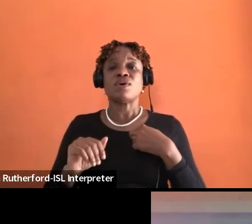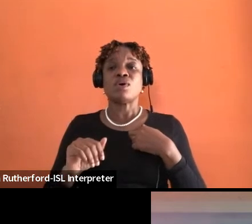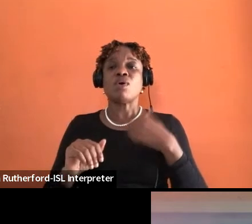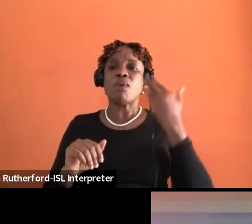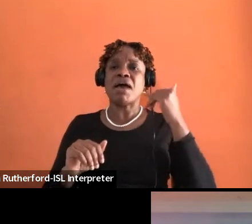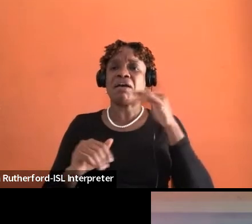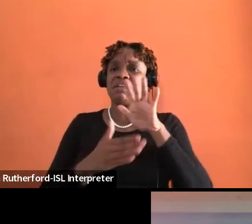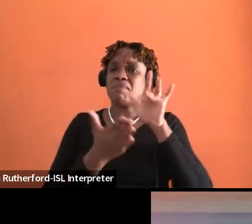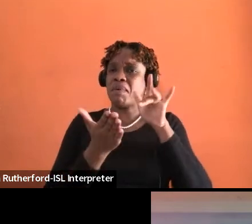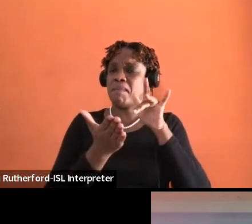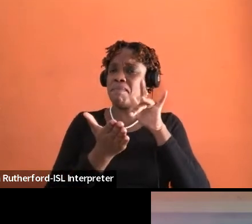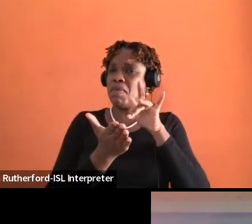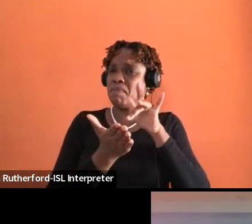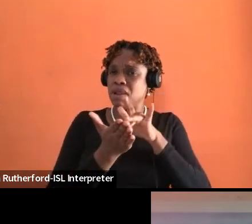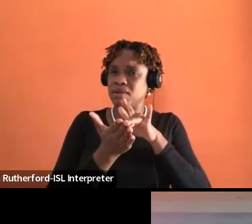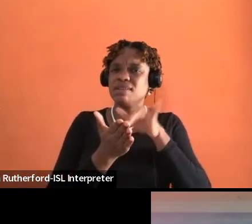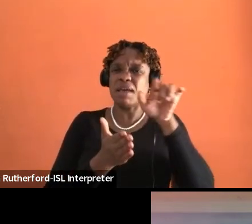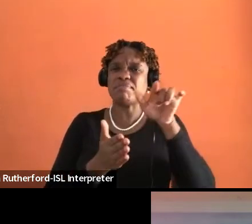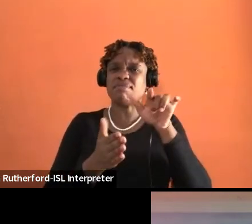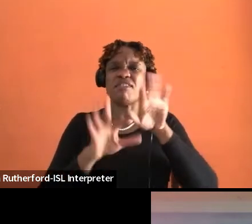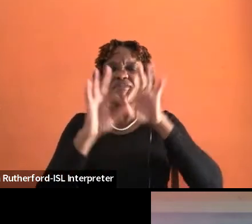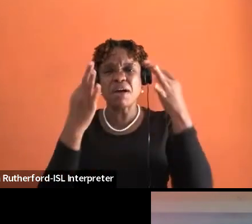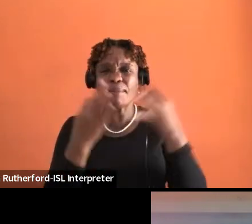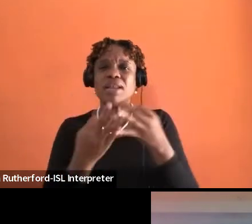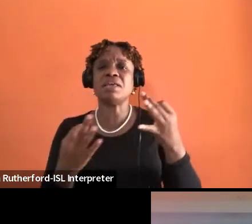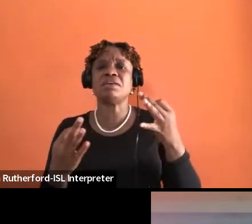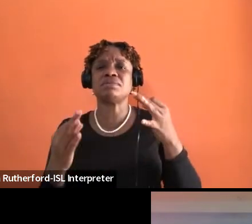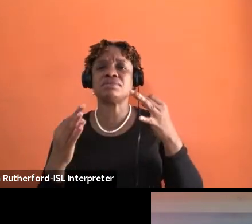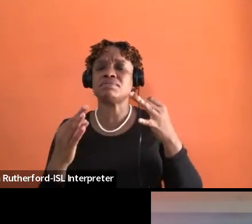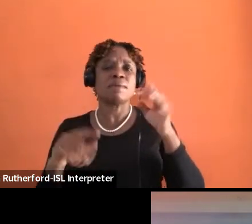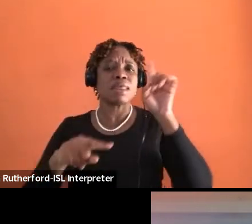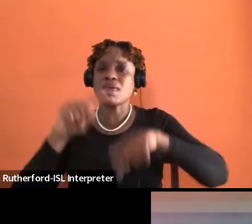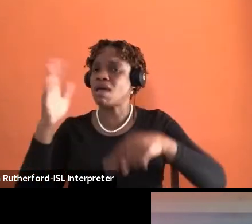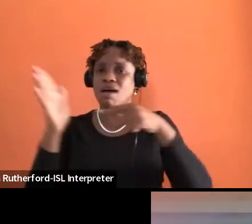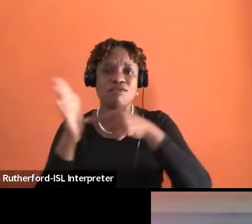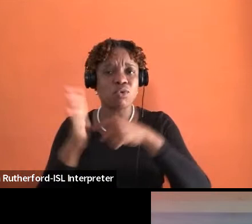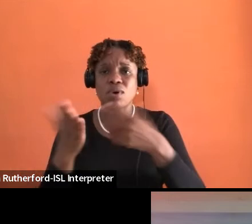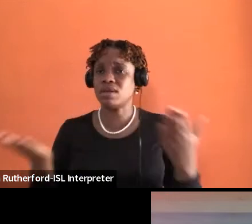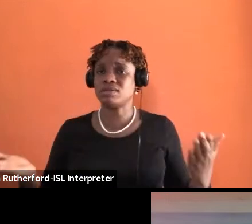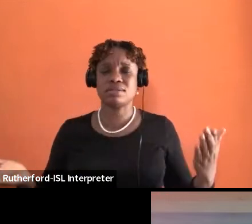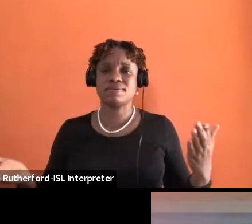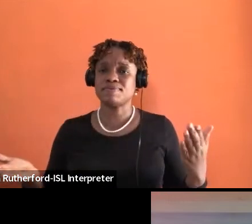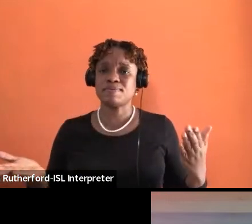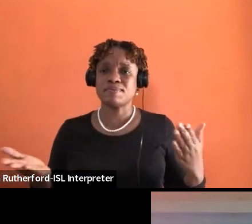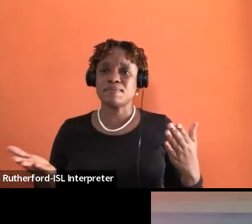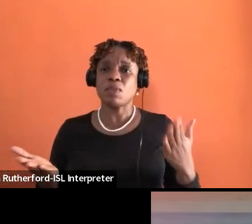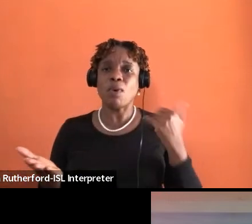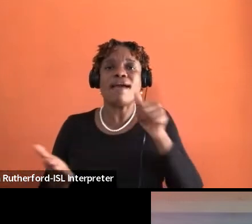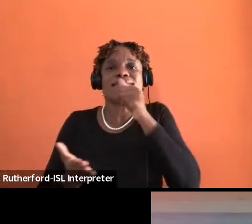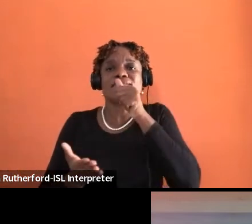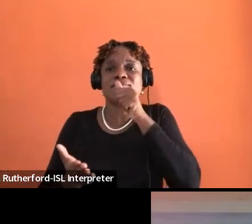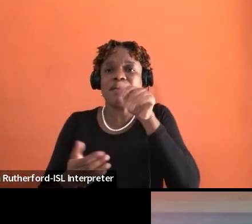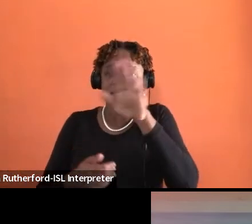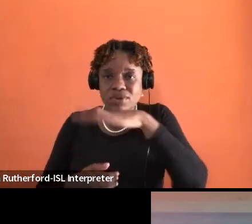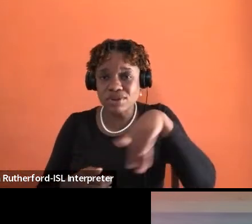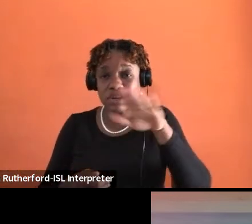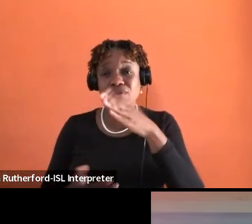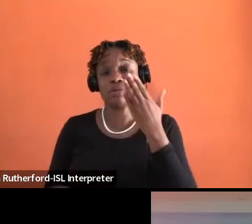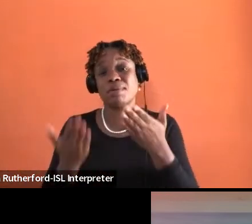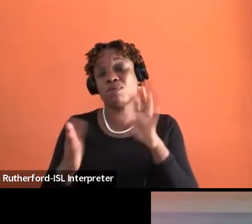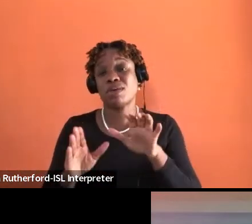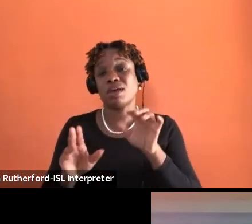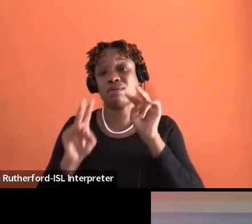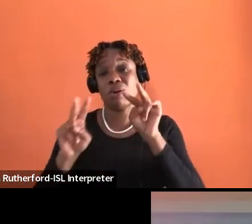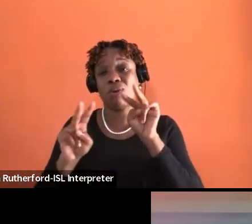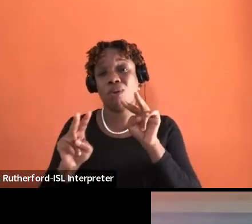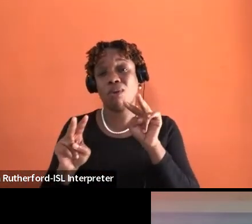low persons may not be able to afford. So this is something that also needs to be looked at. I'm not sure as for